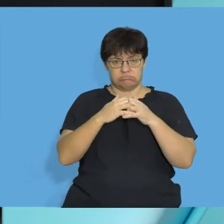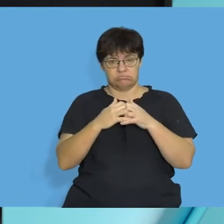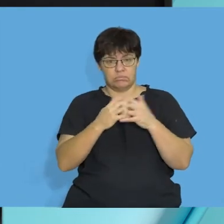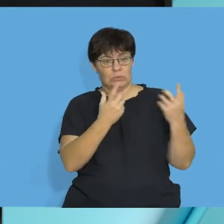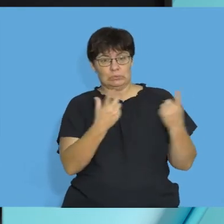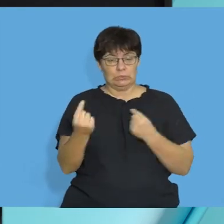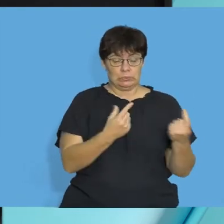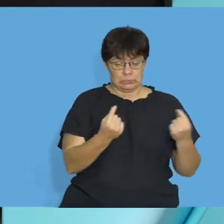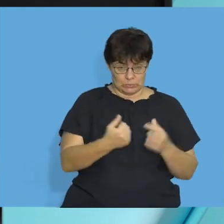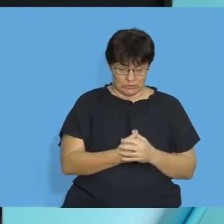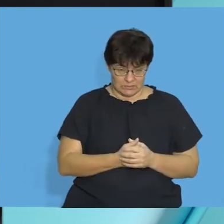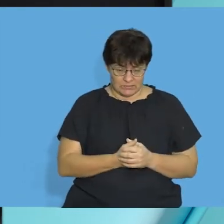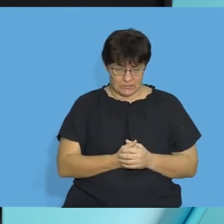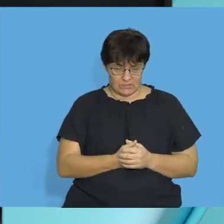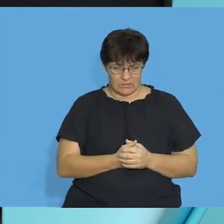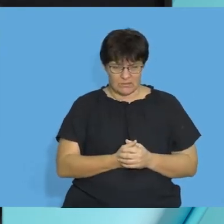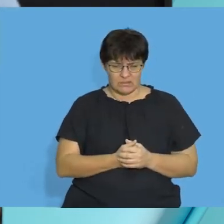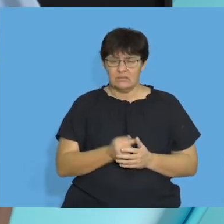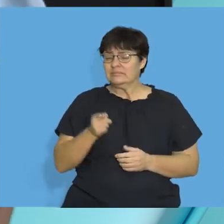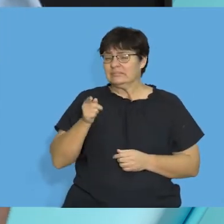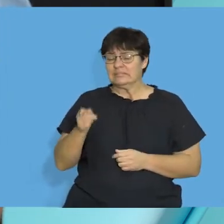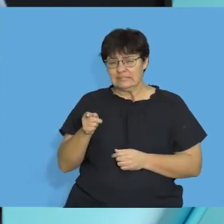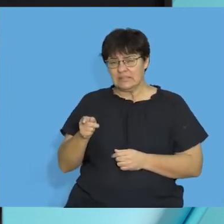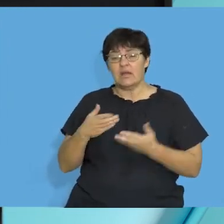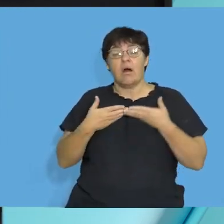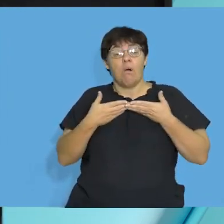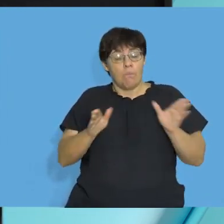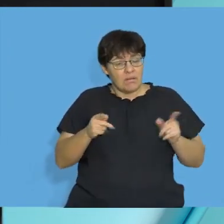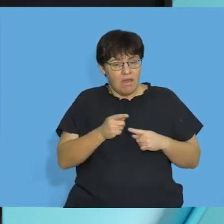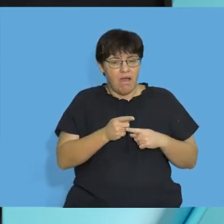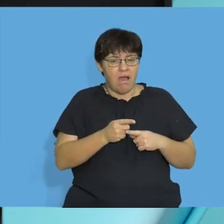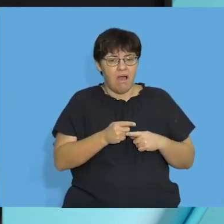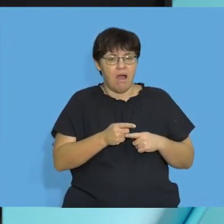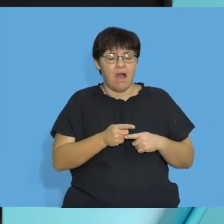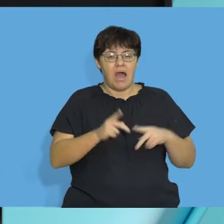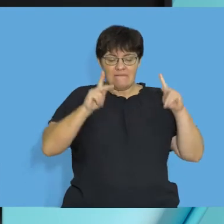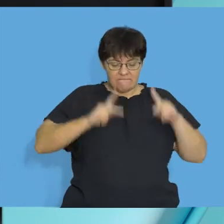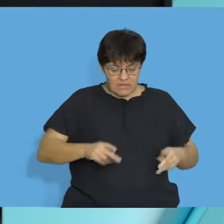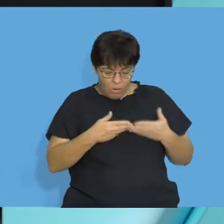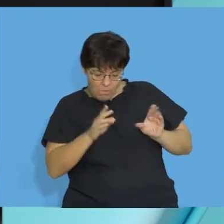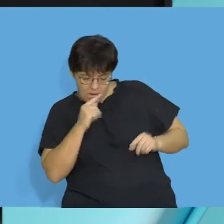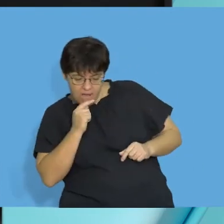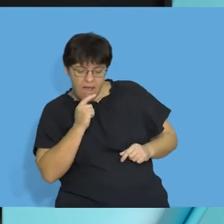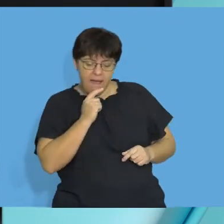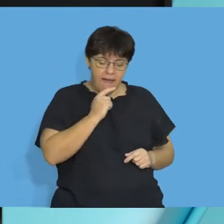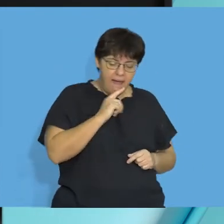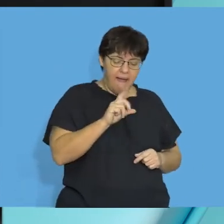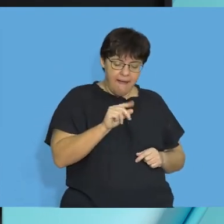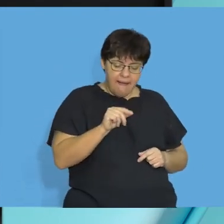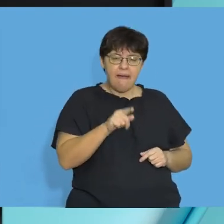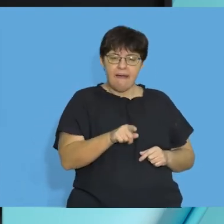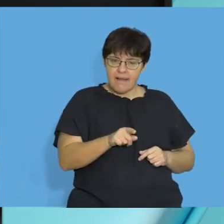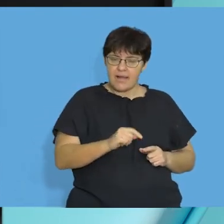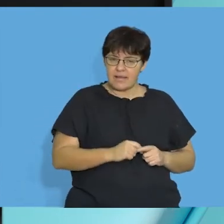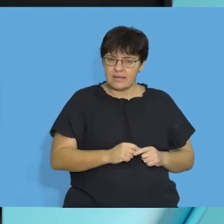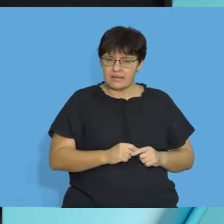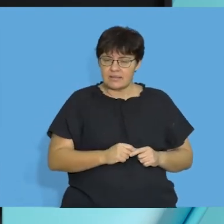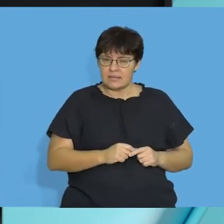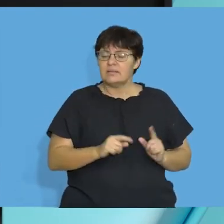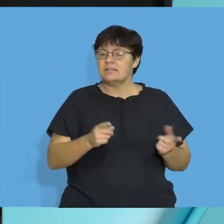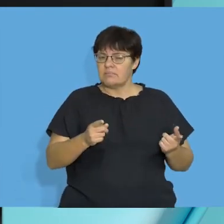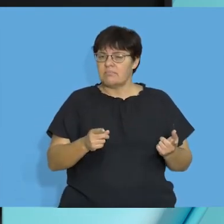done in the 17 and 1800s actually opened up the field of physics for us and helps us to understand a whole lot, even